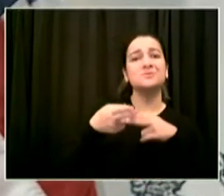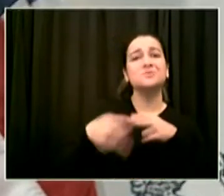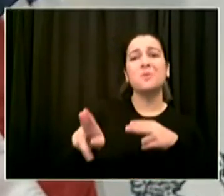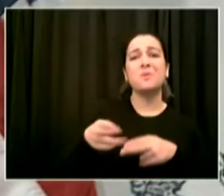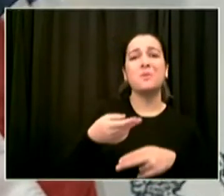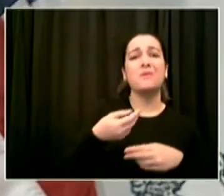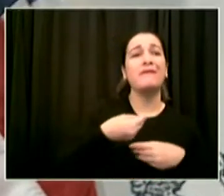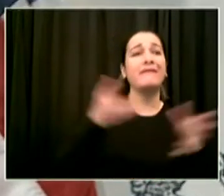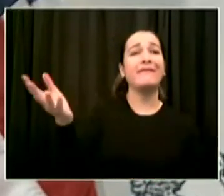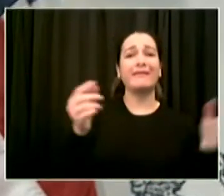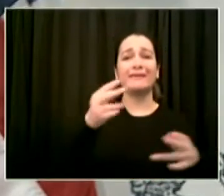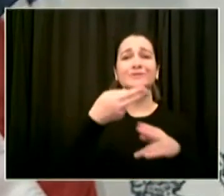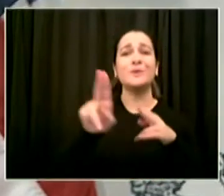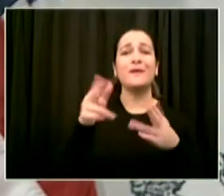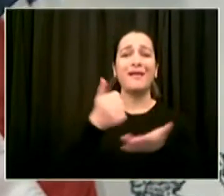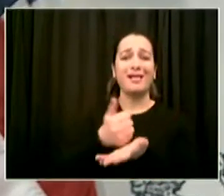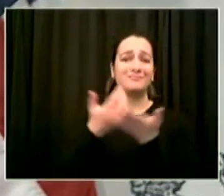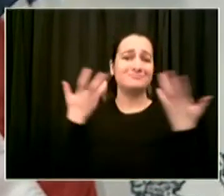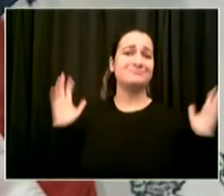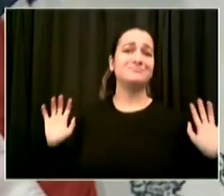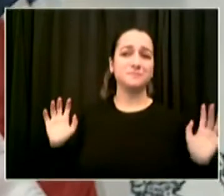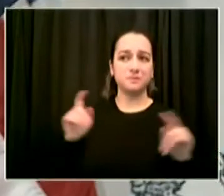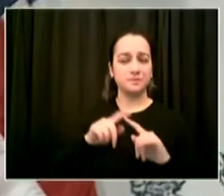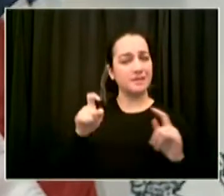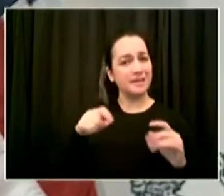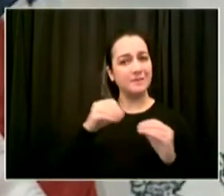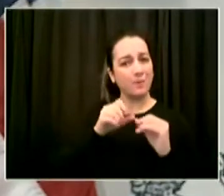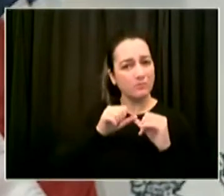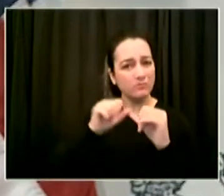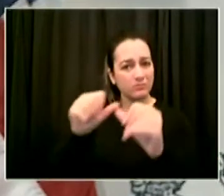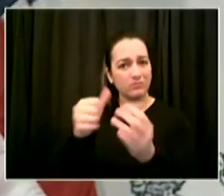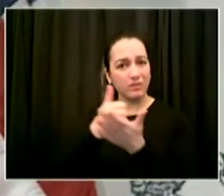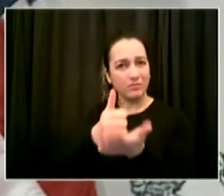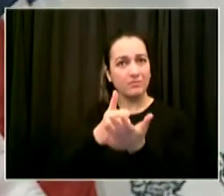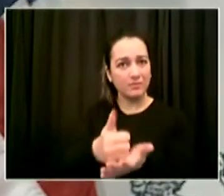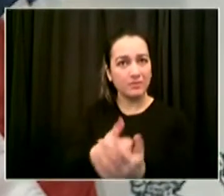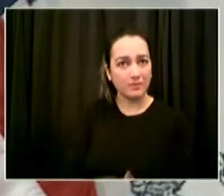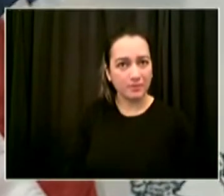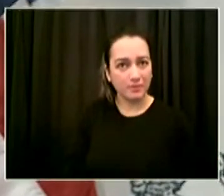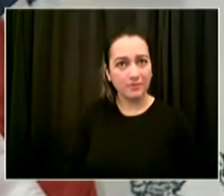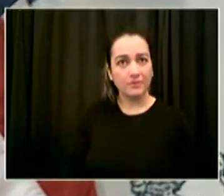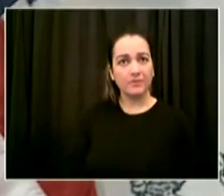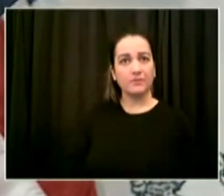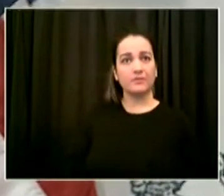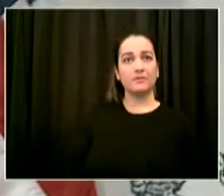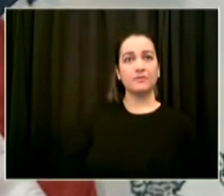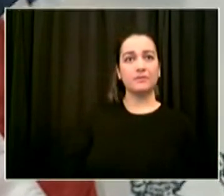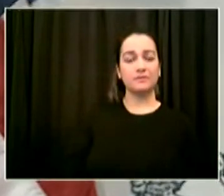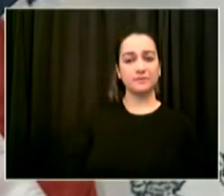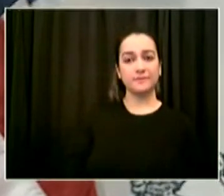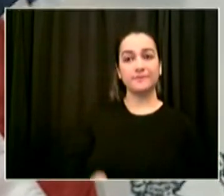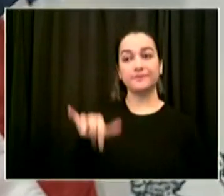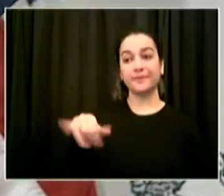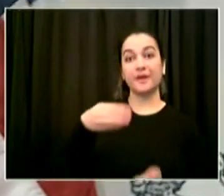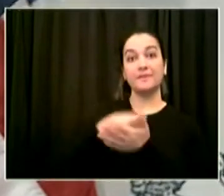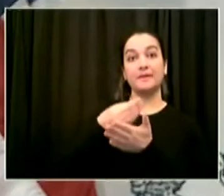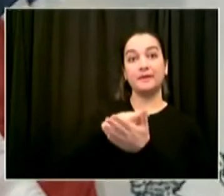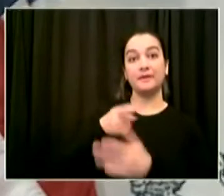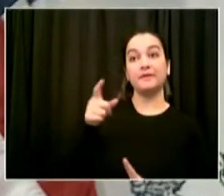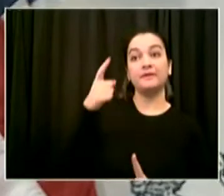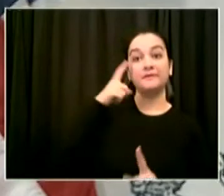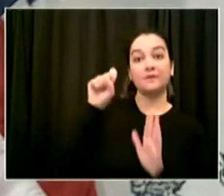and the state's ability to provide services to people, that also has direct aid for everyday New Yorkers. One of the things that